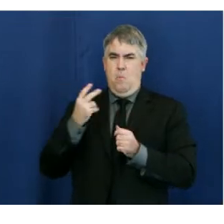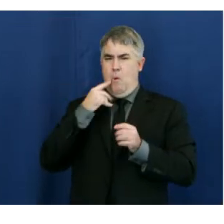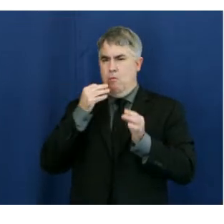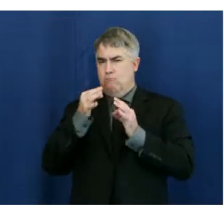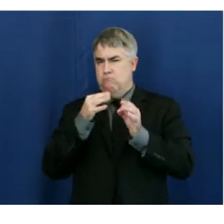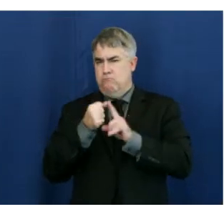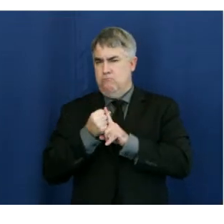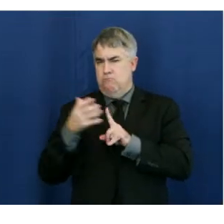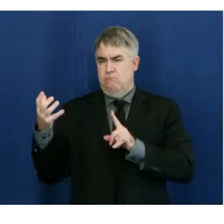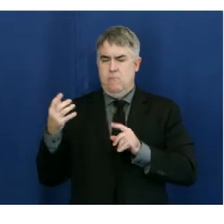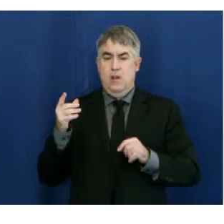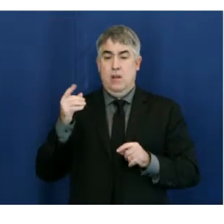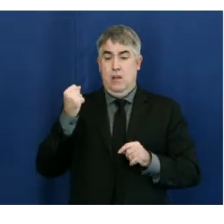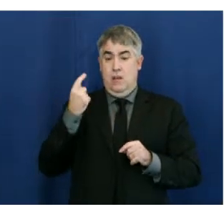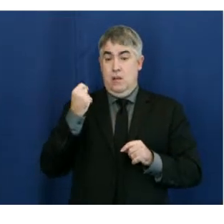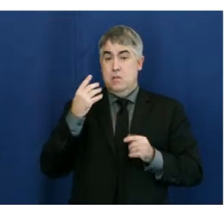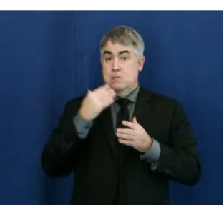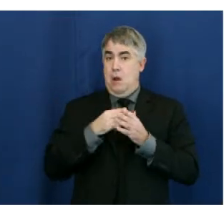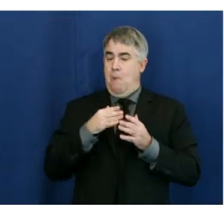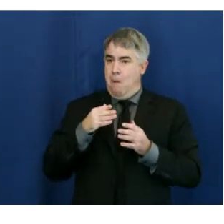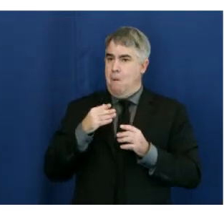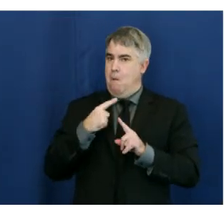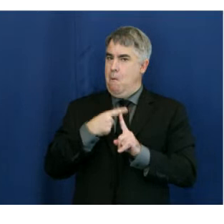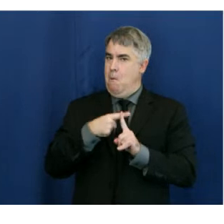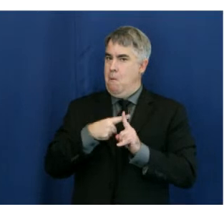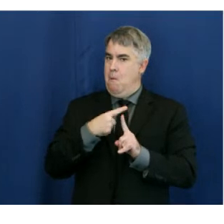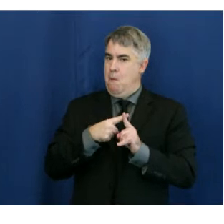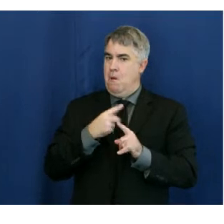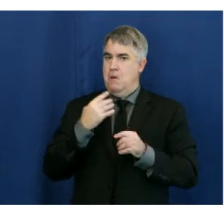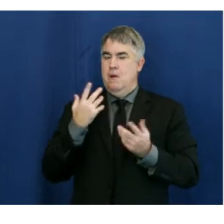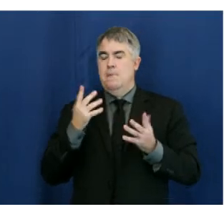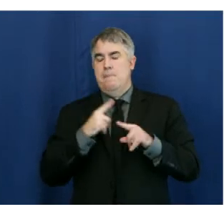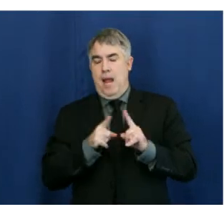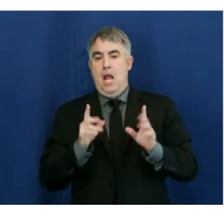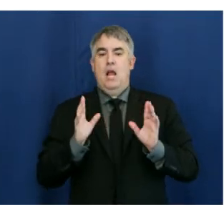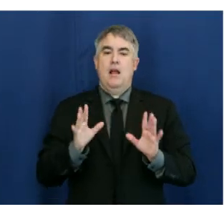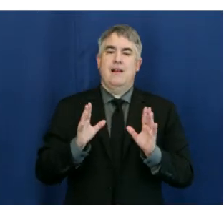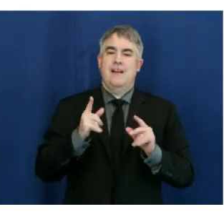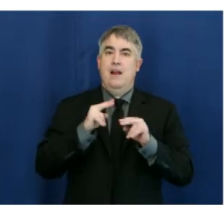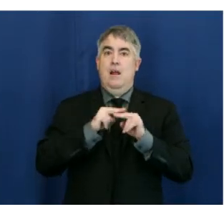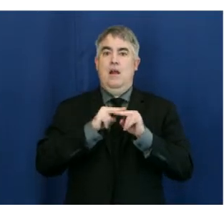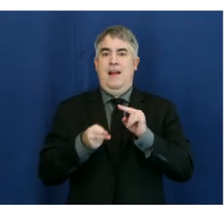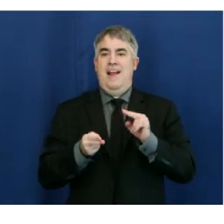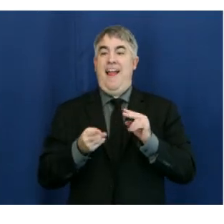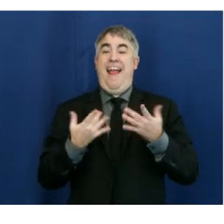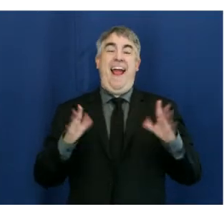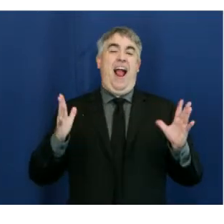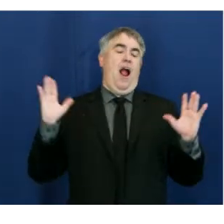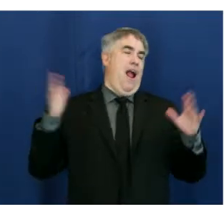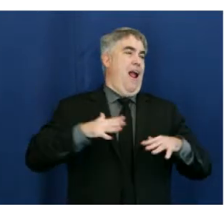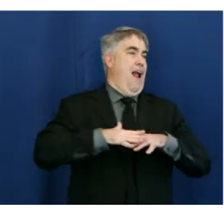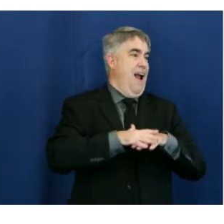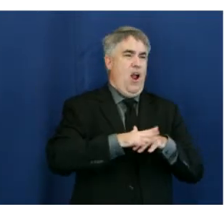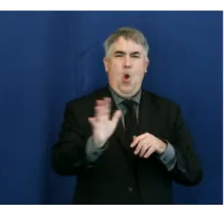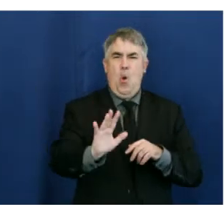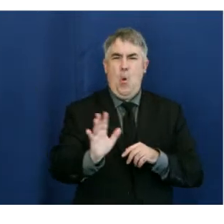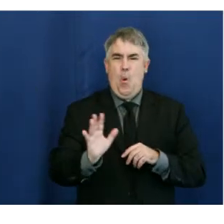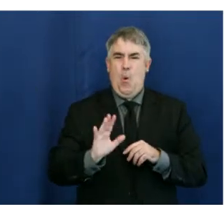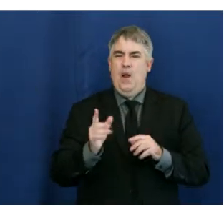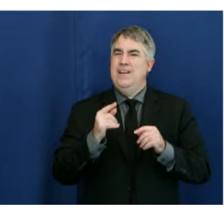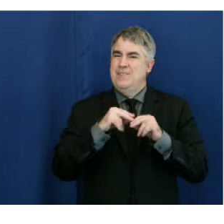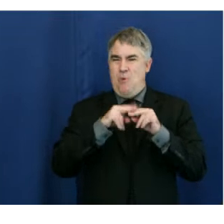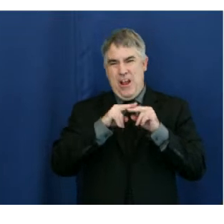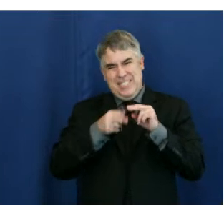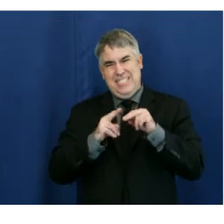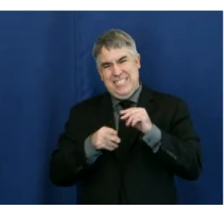again, we want to see continued trends over time, before we really are confident we're going in the right direction.